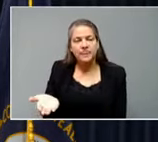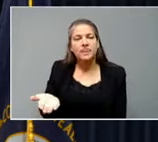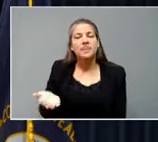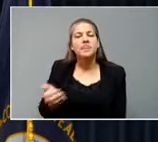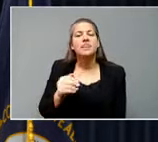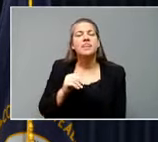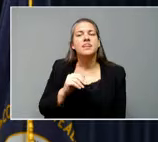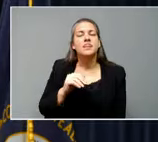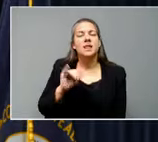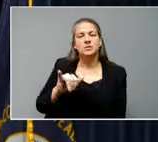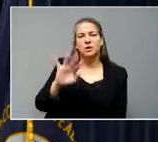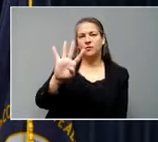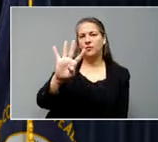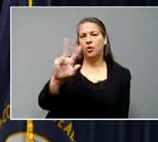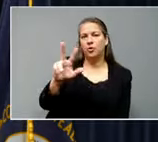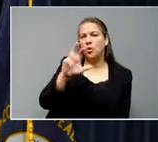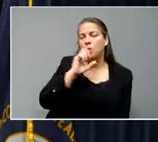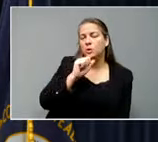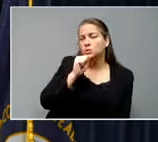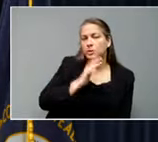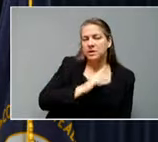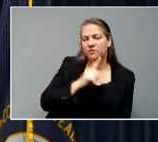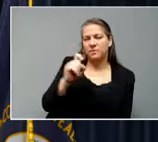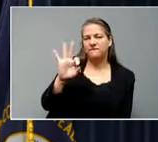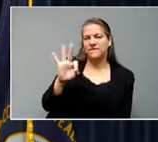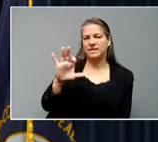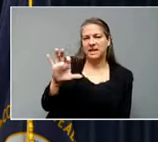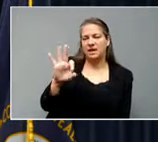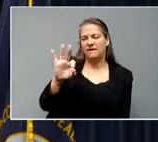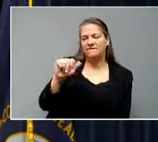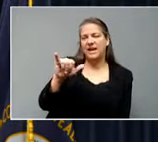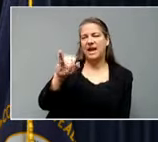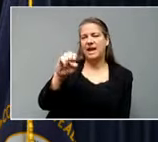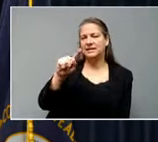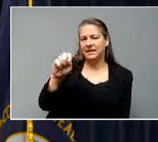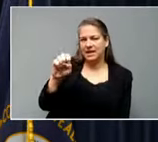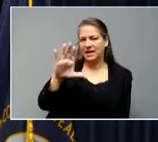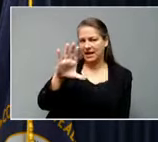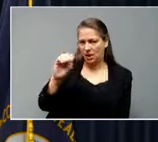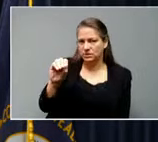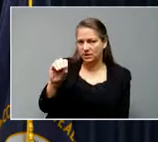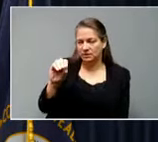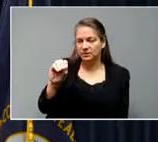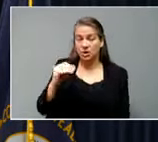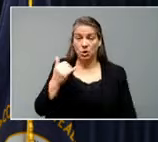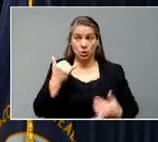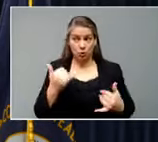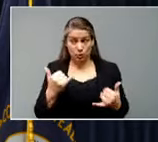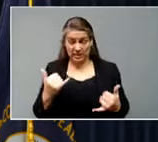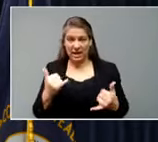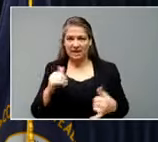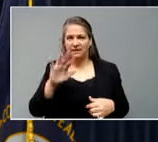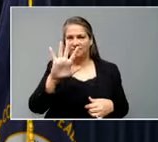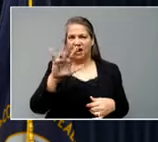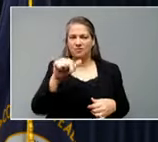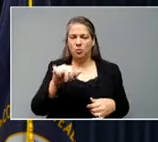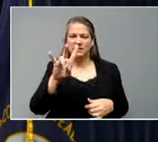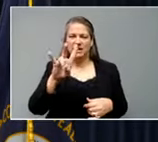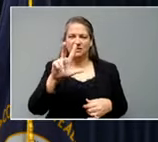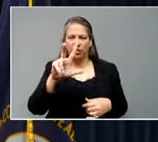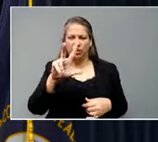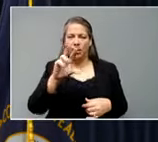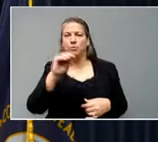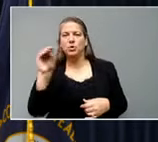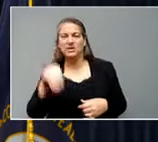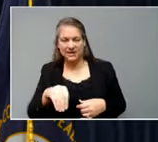a 43-year-old woman from Fayette County. Our positivity rate at the end of today, 5.73%. That's